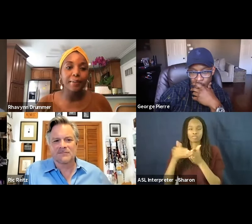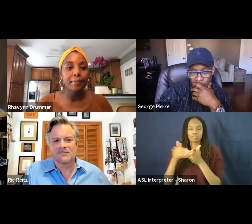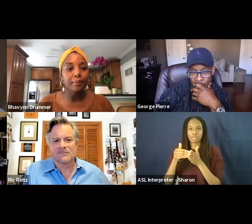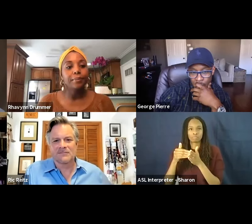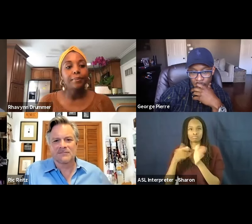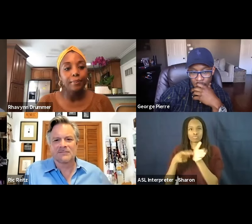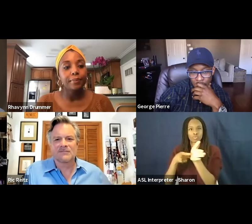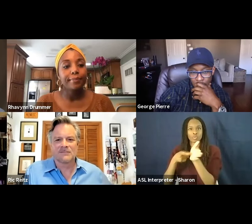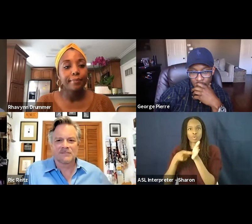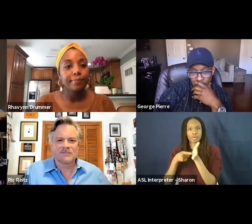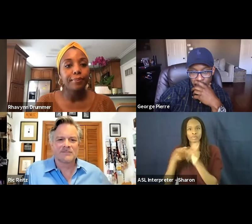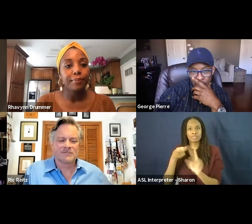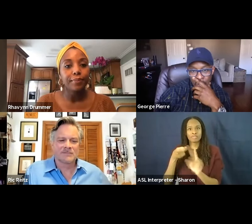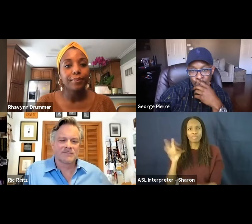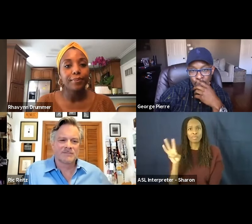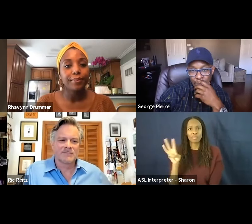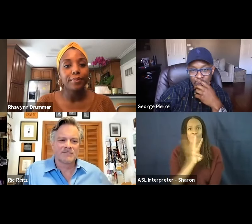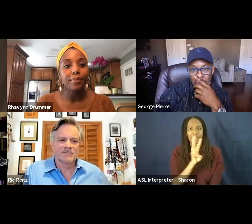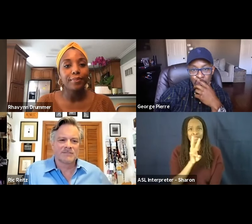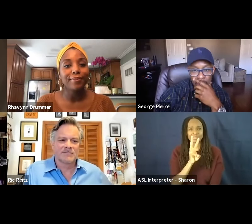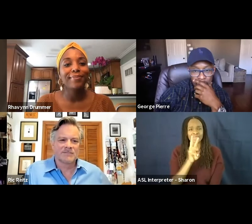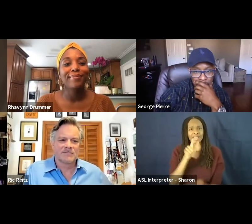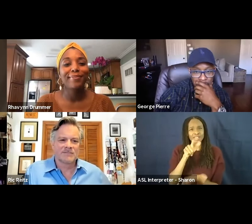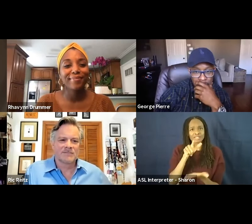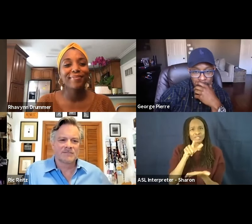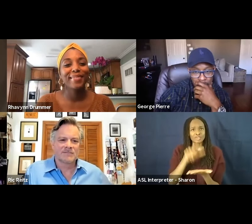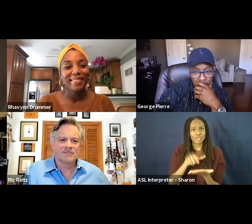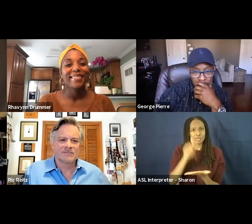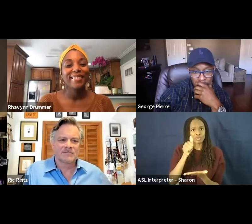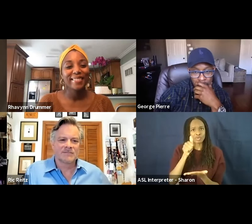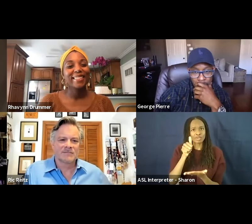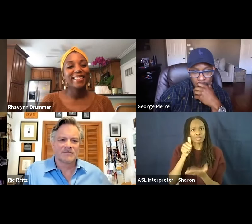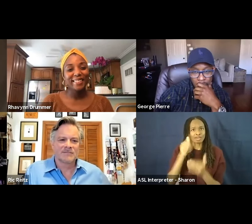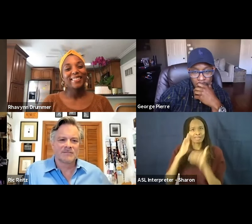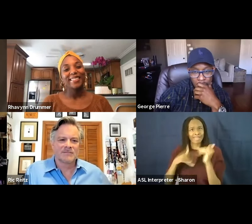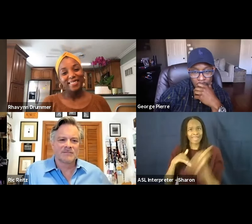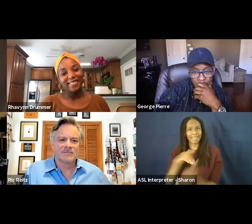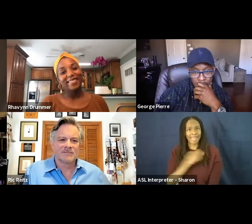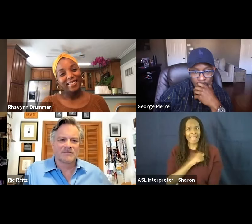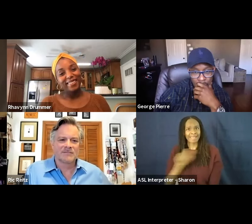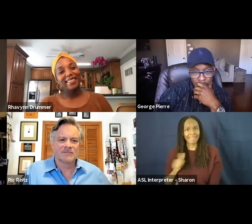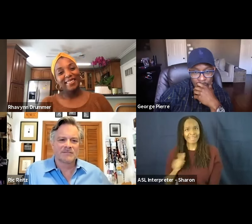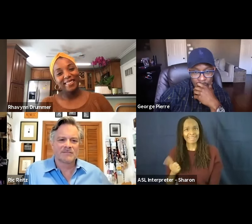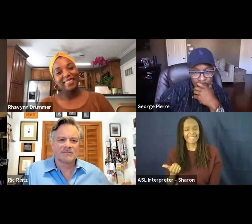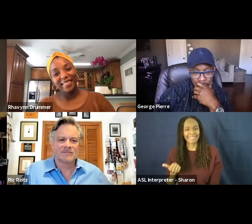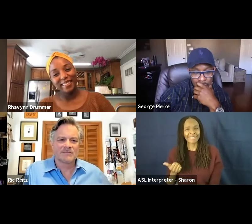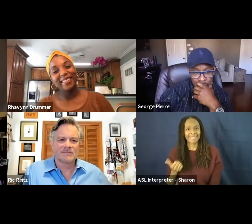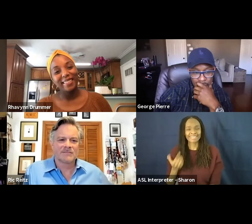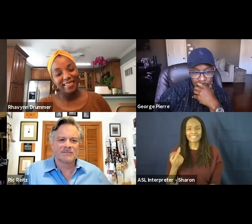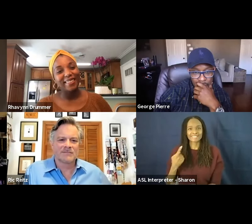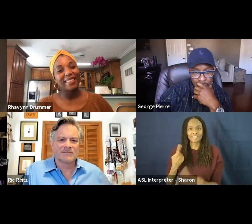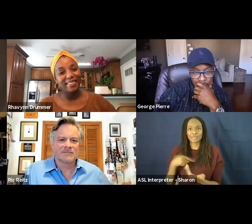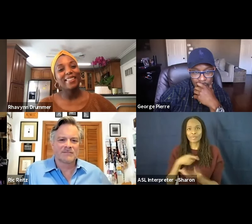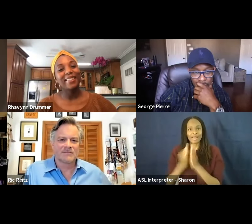West Coast are much lower than the standards that we're showing here in Atlanta. We seem to be asking more of our actors.